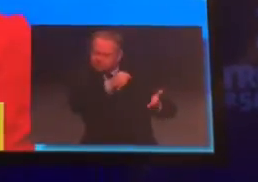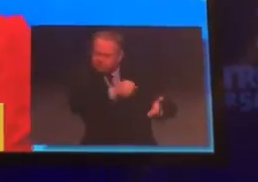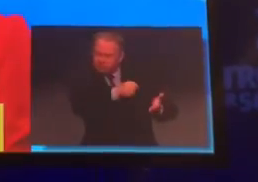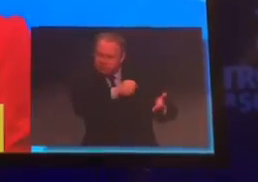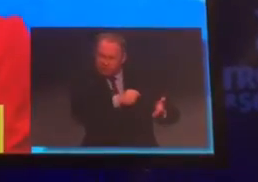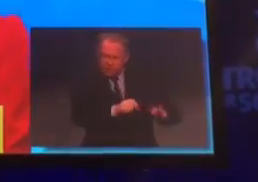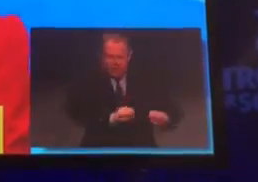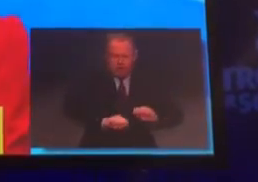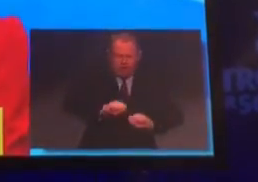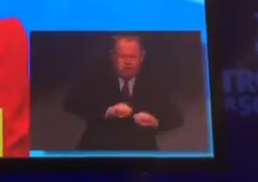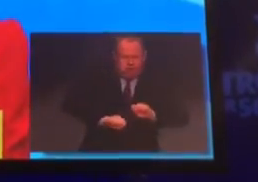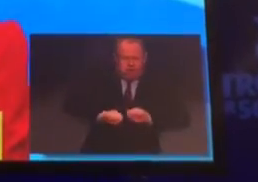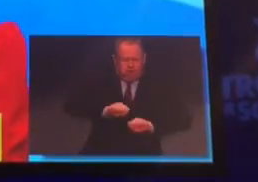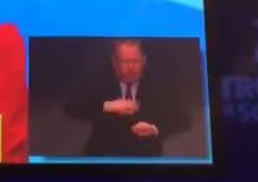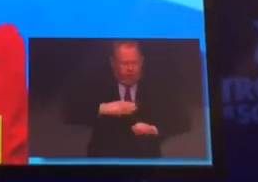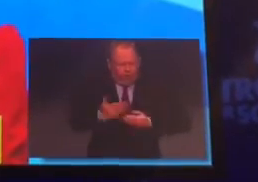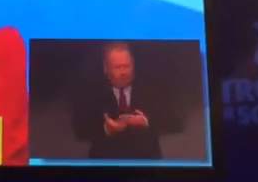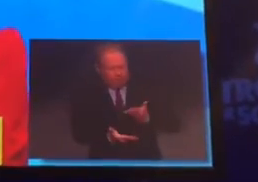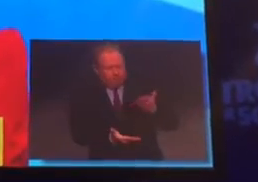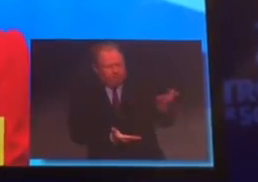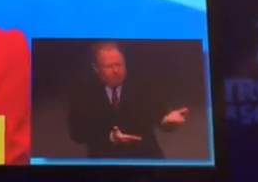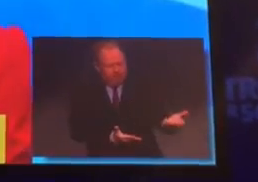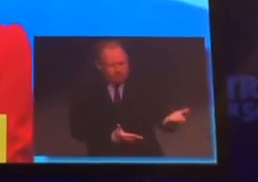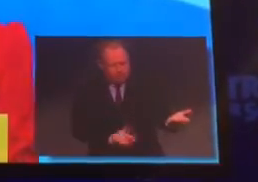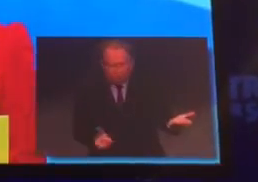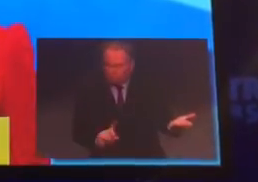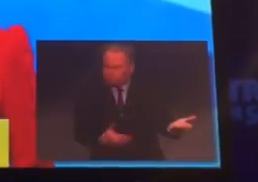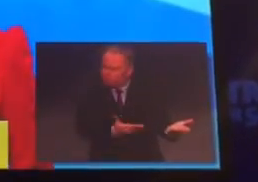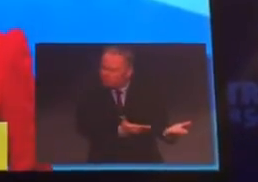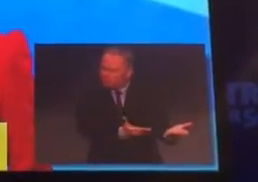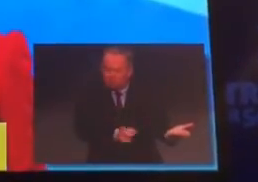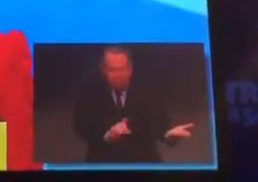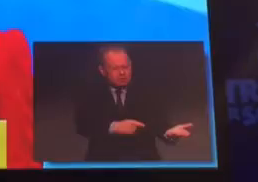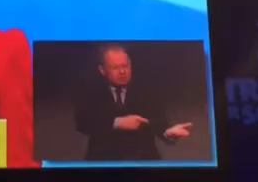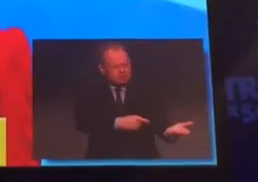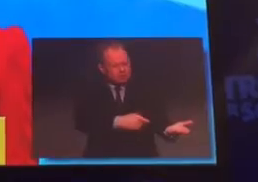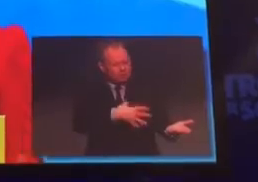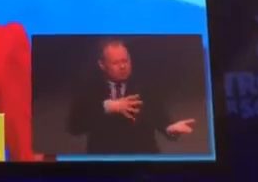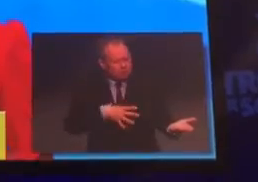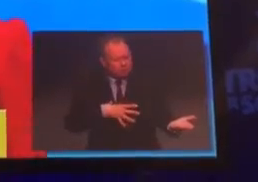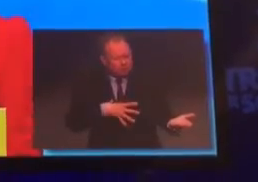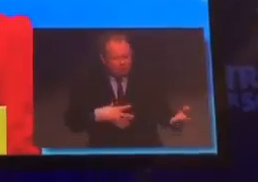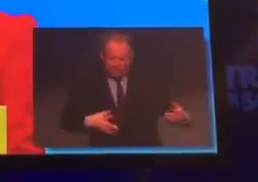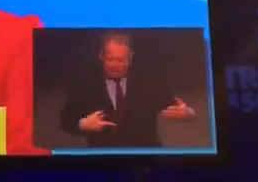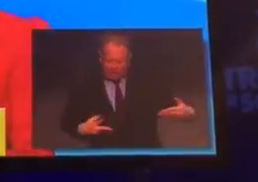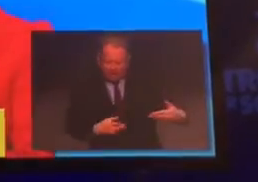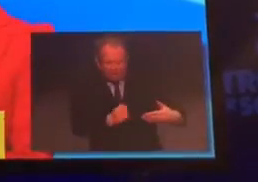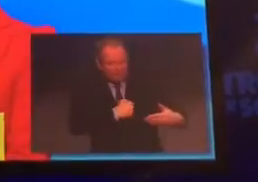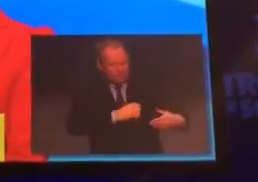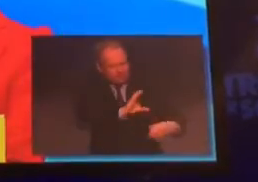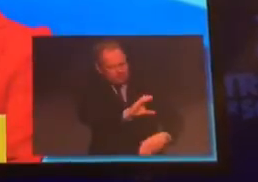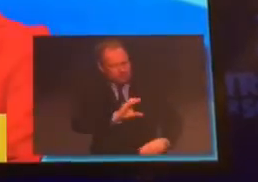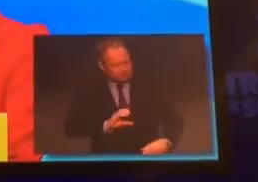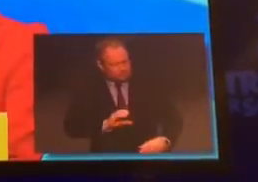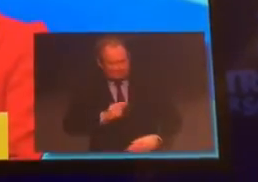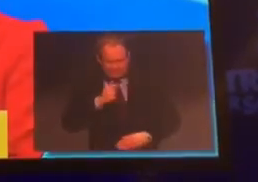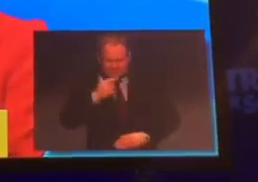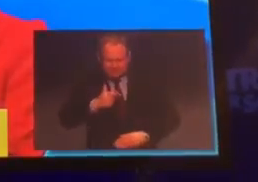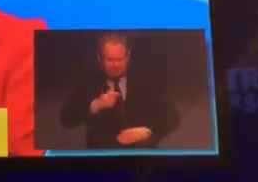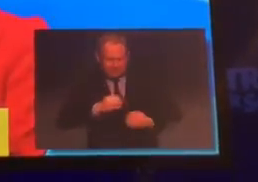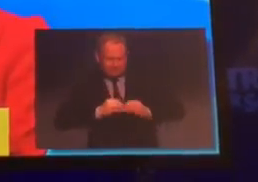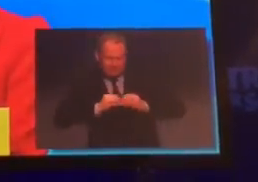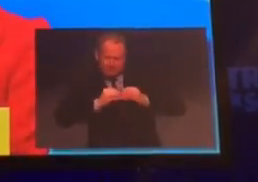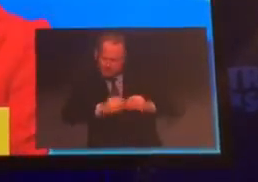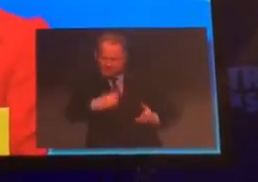to extract its pound of flesh. The Treasury tried to cut Scotland's budget by